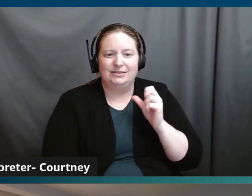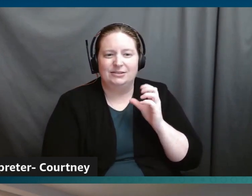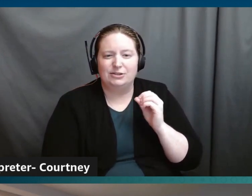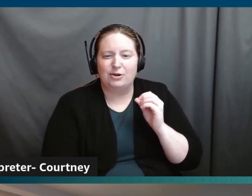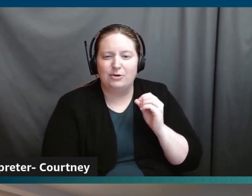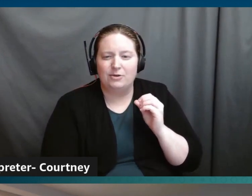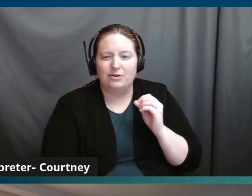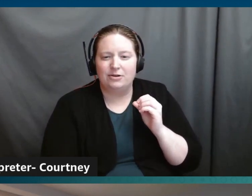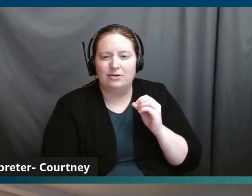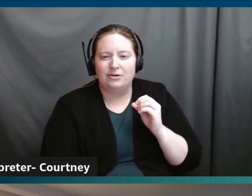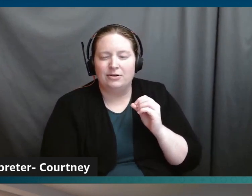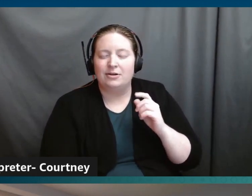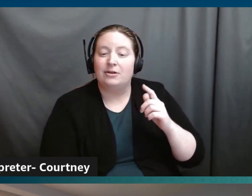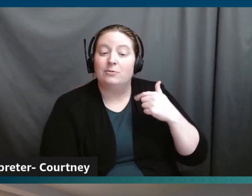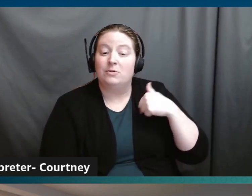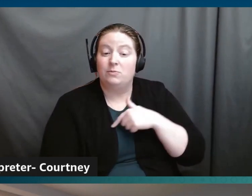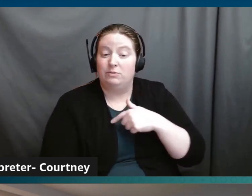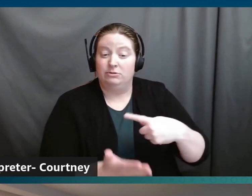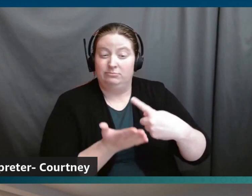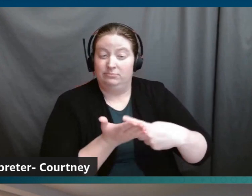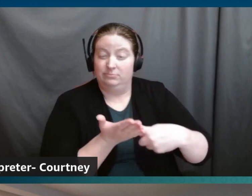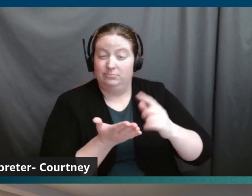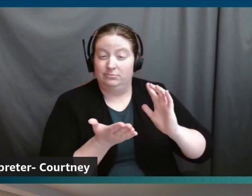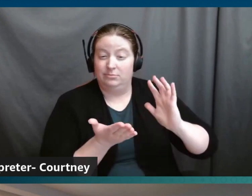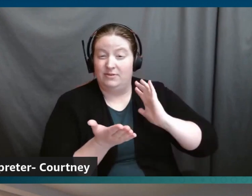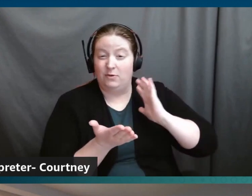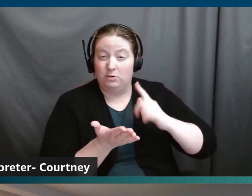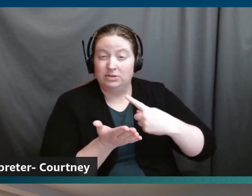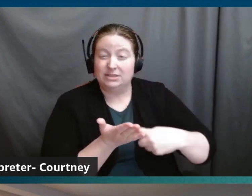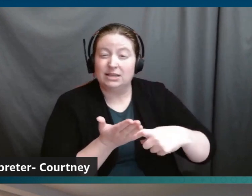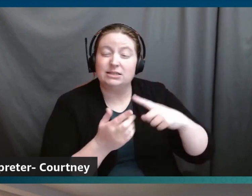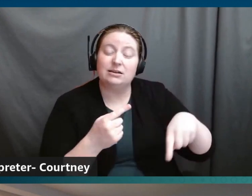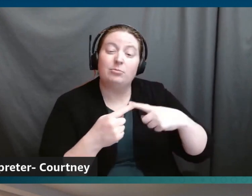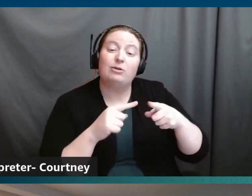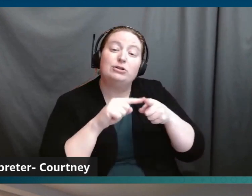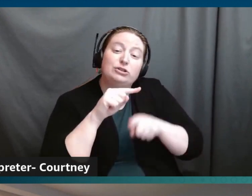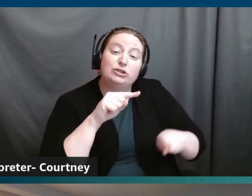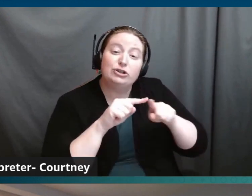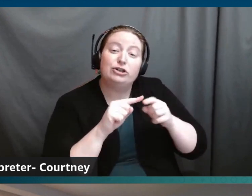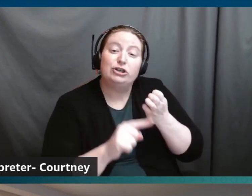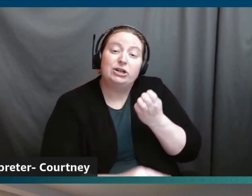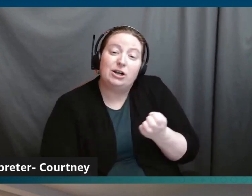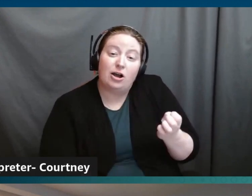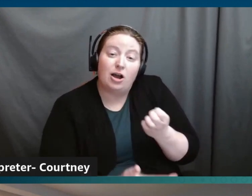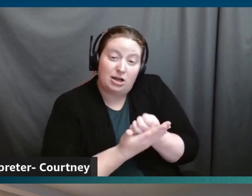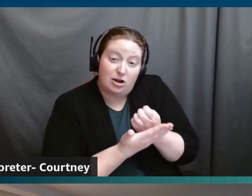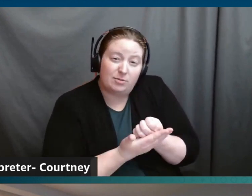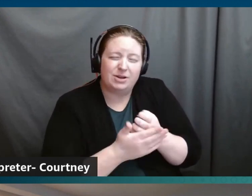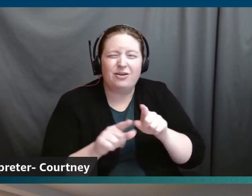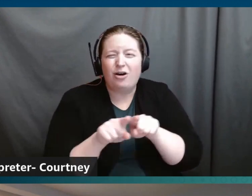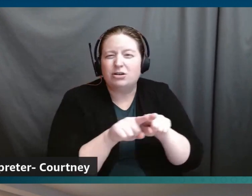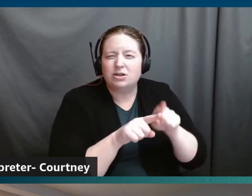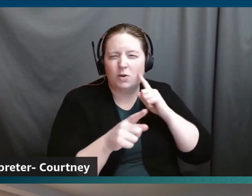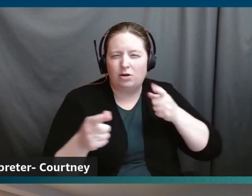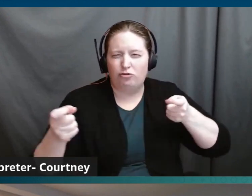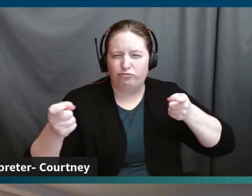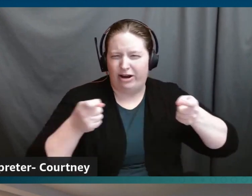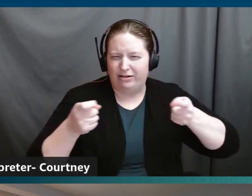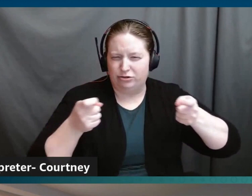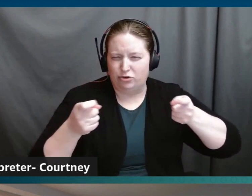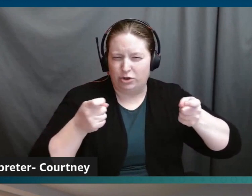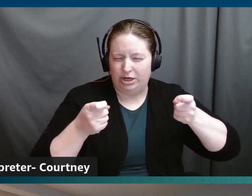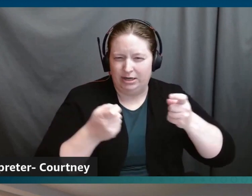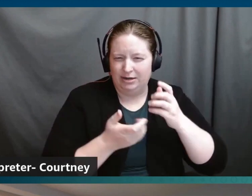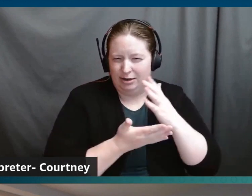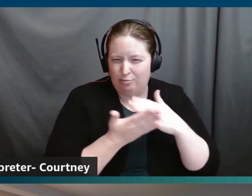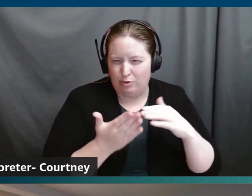when we were talking about this before, we talked a little bit about the circular economy, but I also think there's a regulatory component here along as well that is kind of contributing